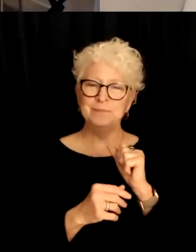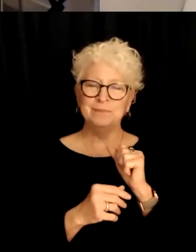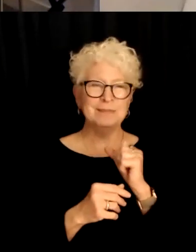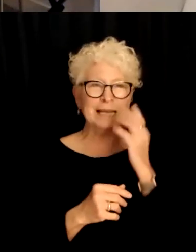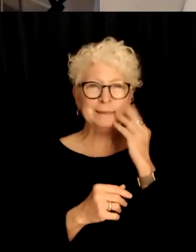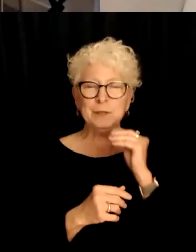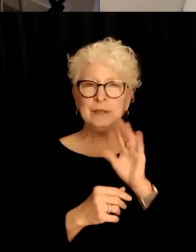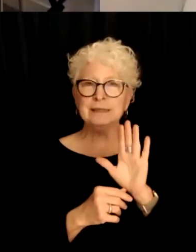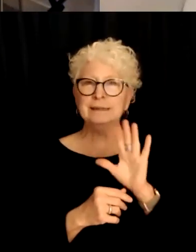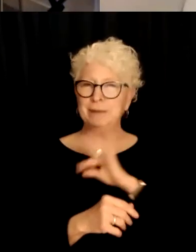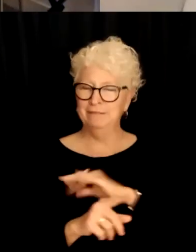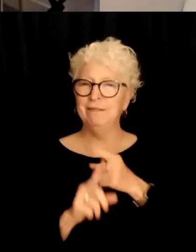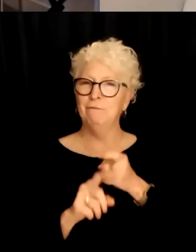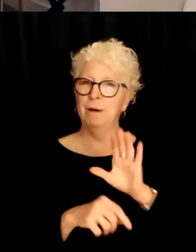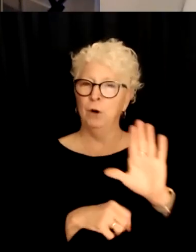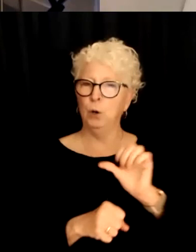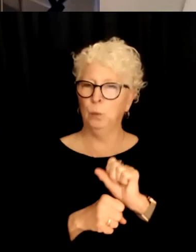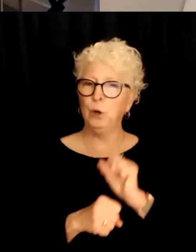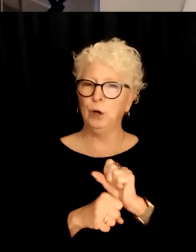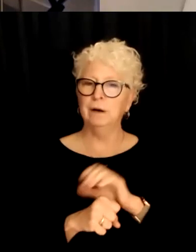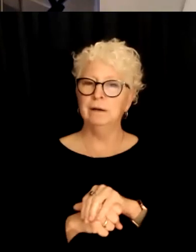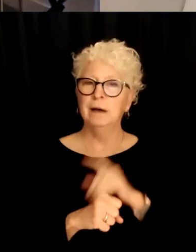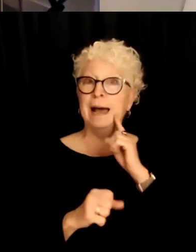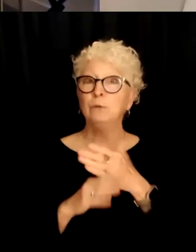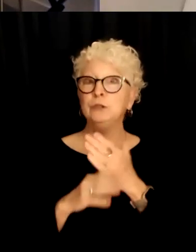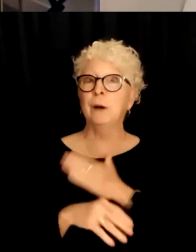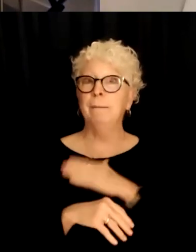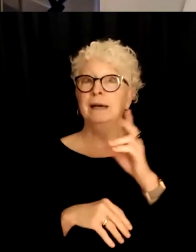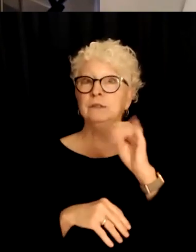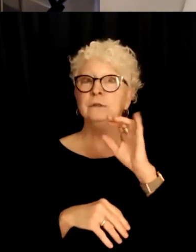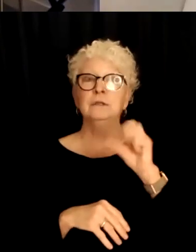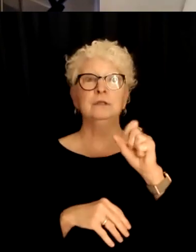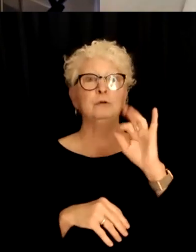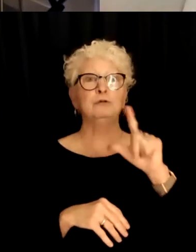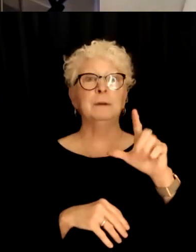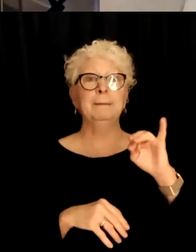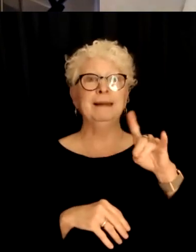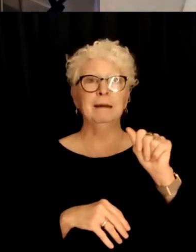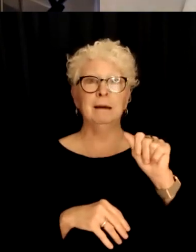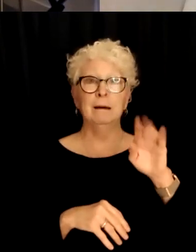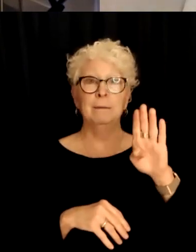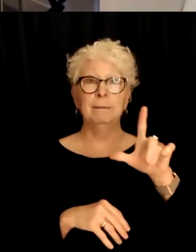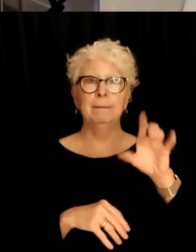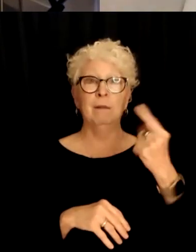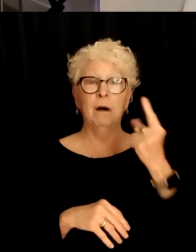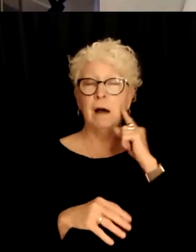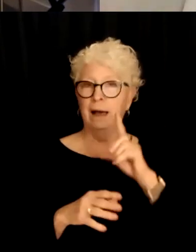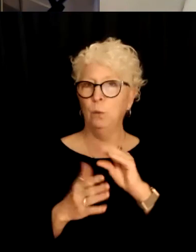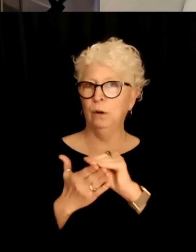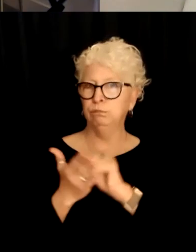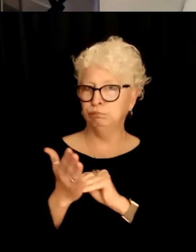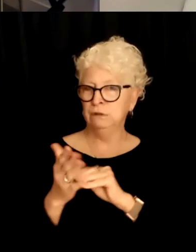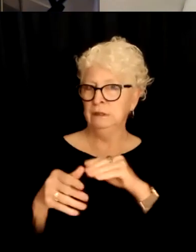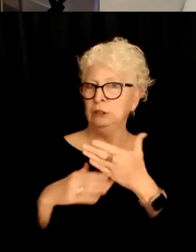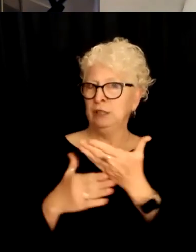experience and benefit from. And so I'll share it on my social as well after this, because I think and hopefully it's the first of much to come. So I'm excited about